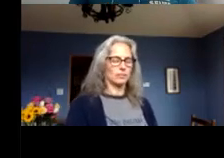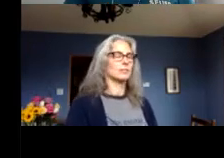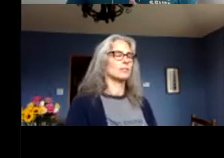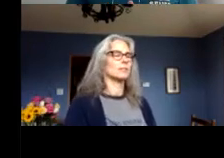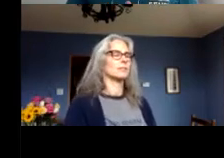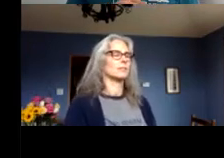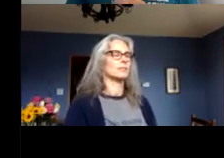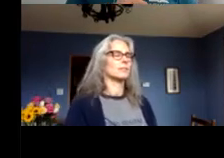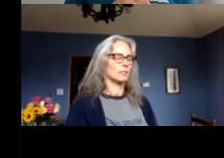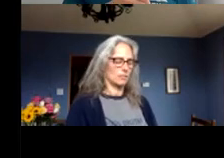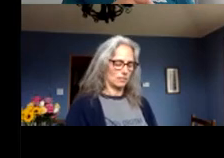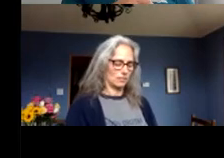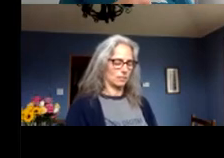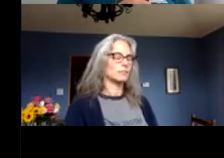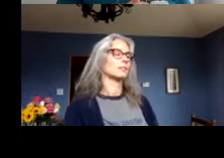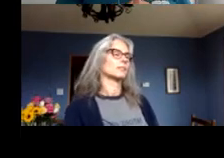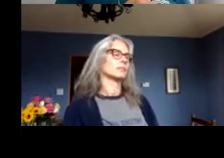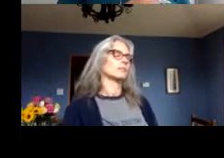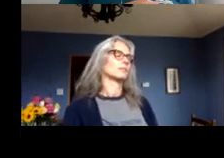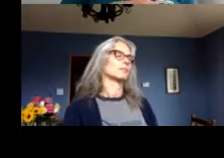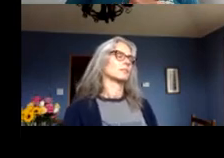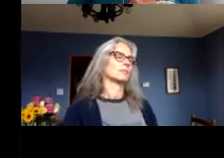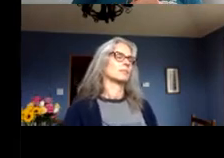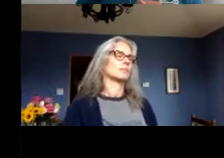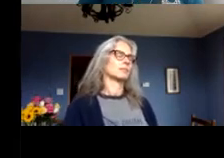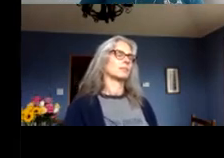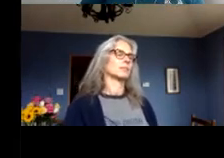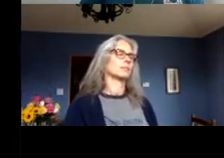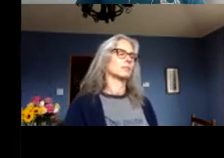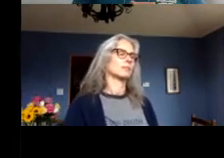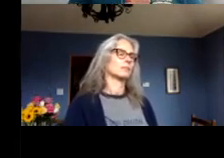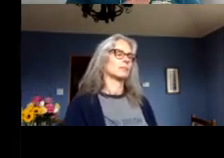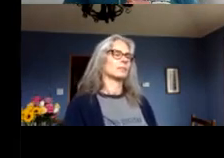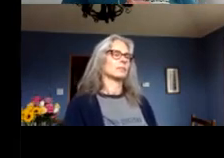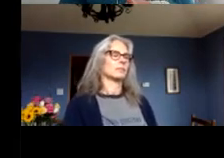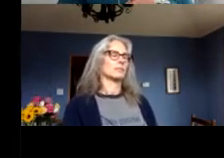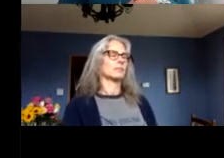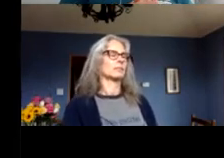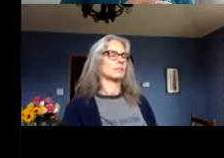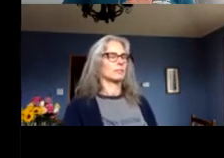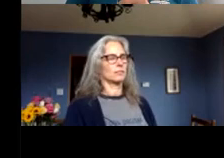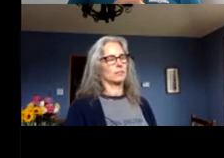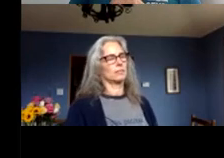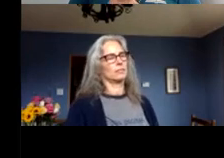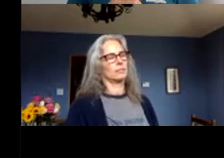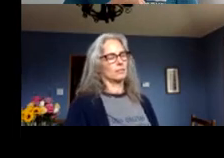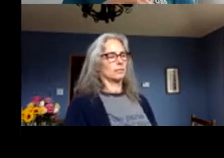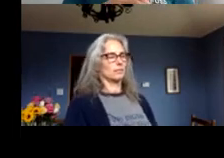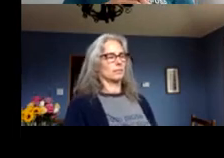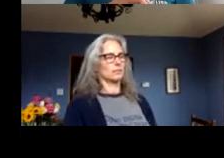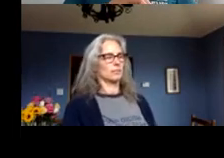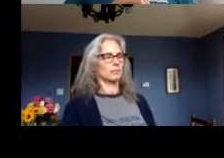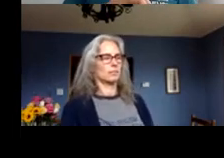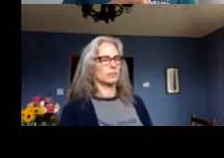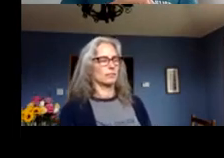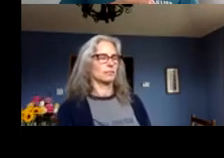for families, and it is translatable so that families can understand what Guardian email summaries are like and what they look like. And there's even a picture of that invitation email, so they